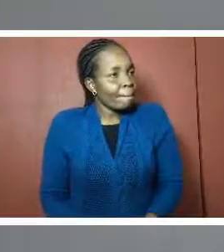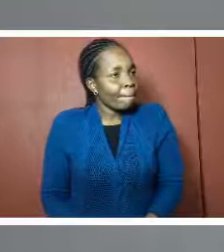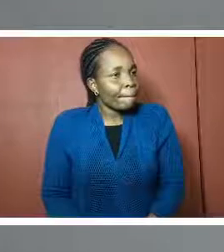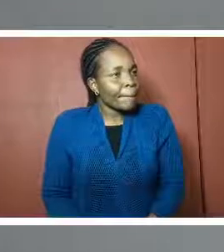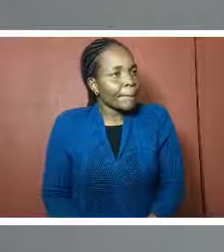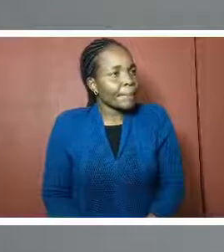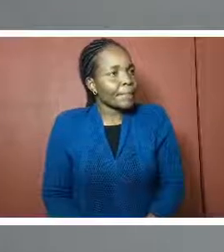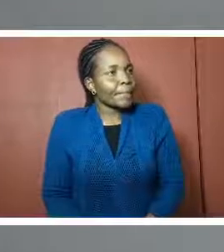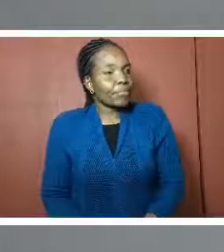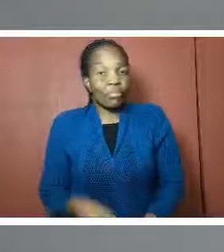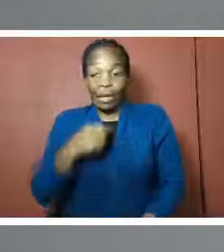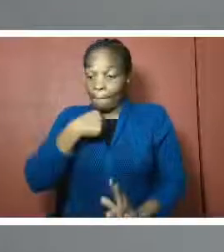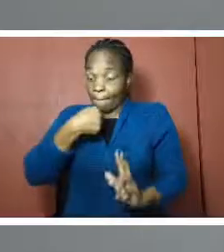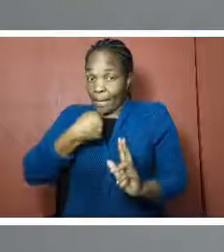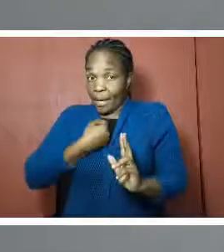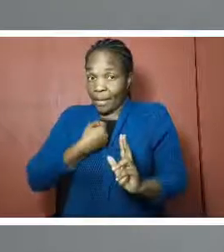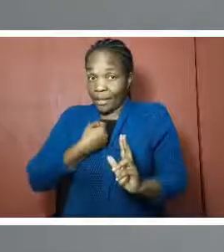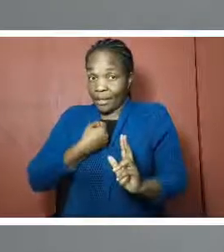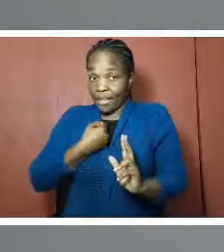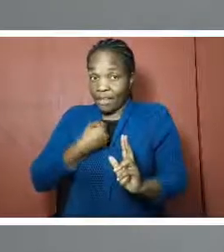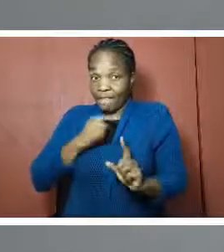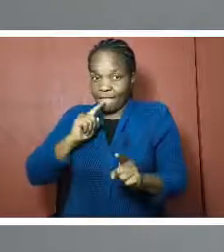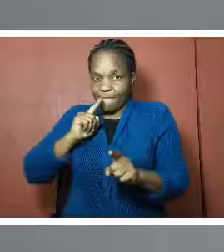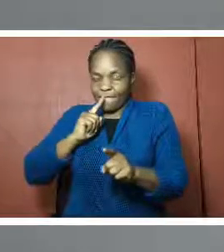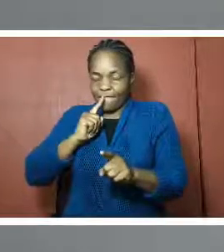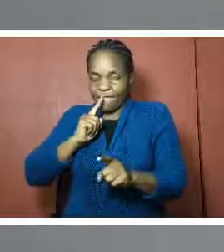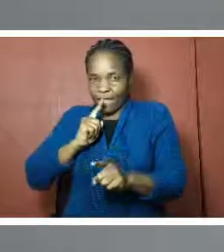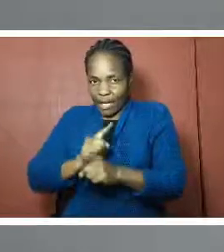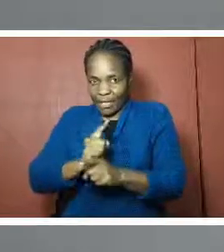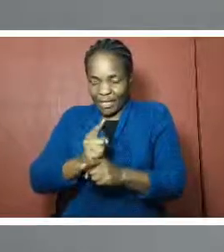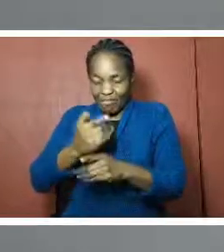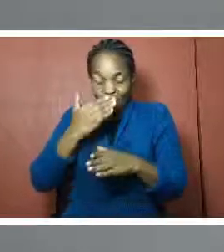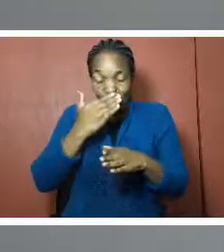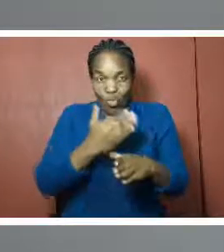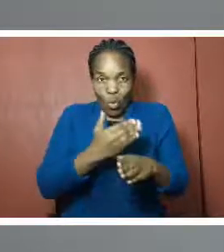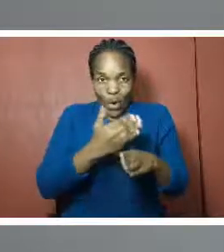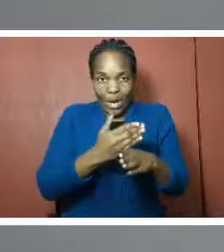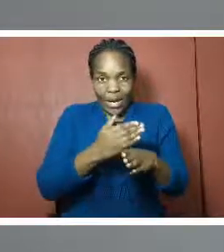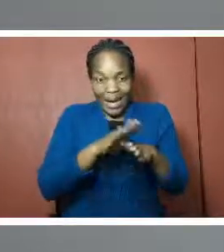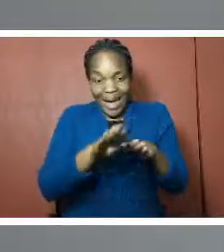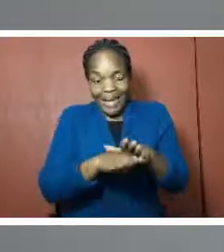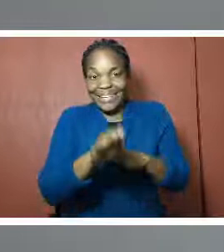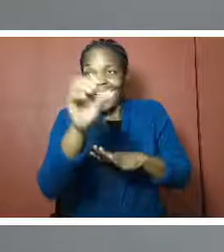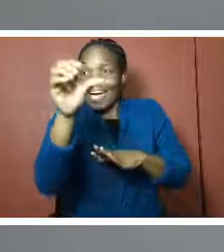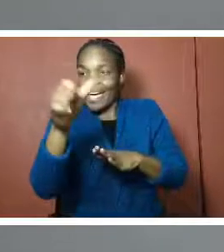before I started, I worked for a boss. Yeah. And,